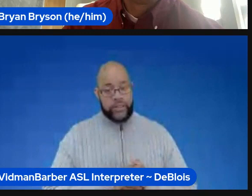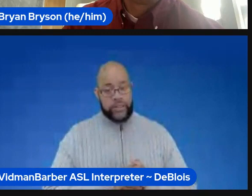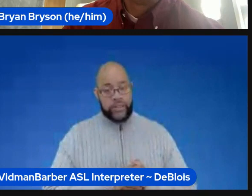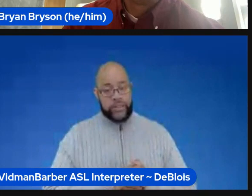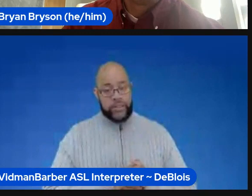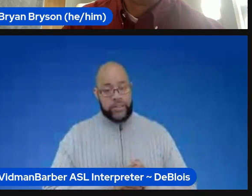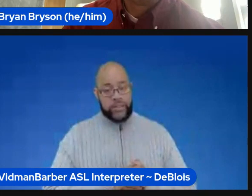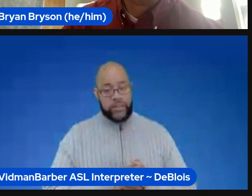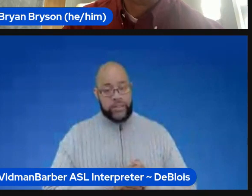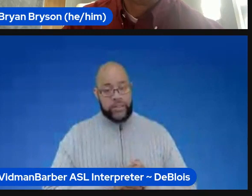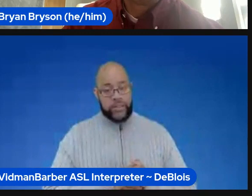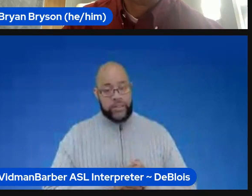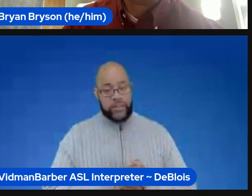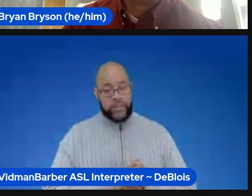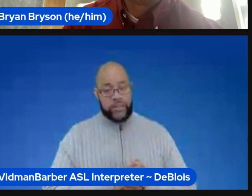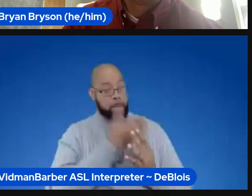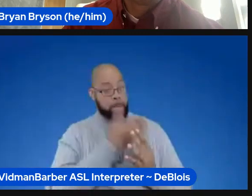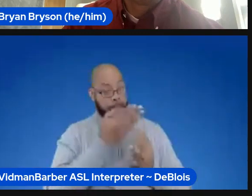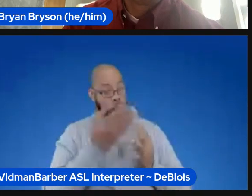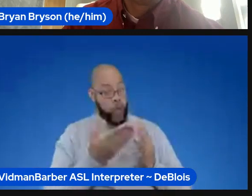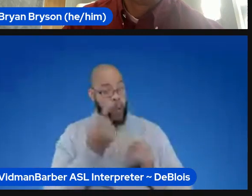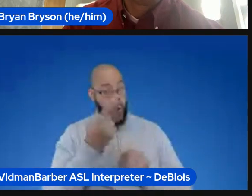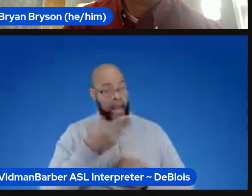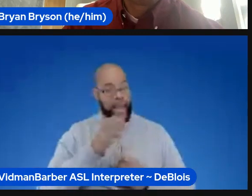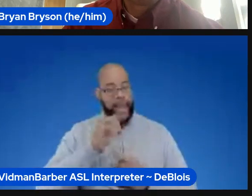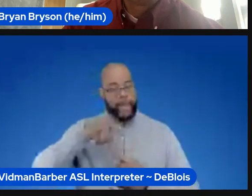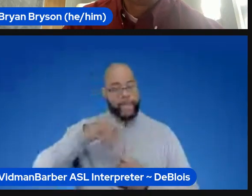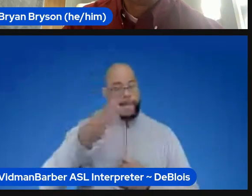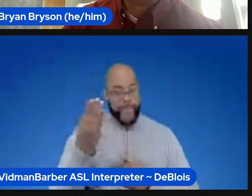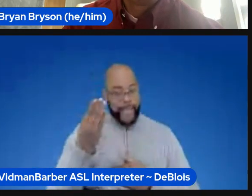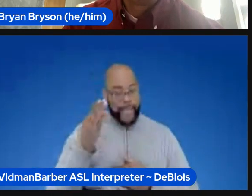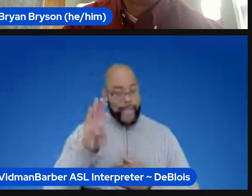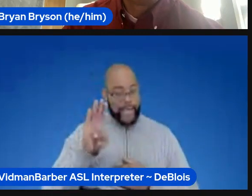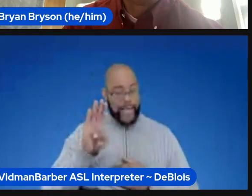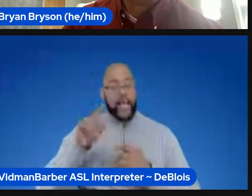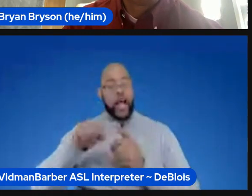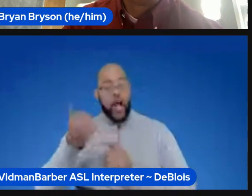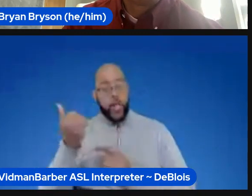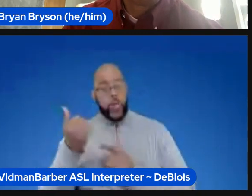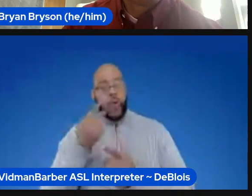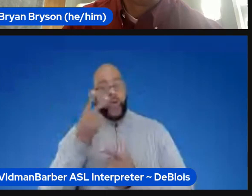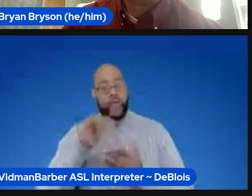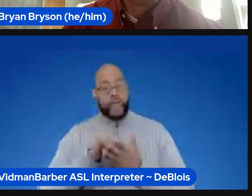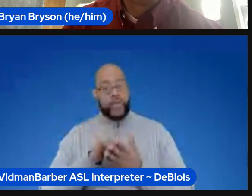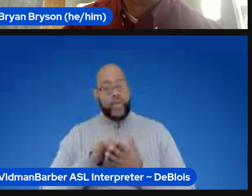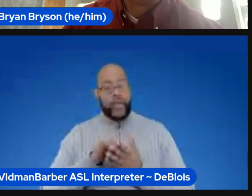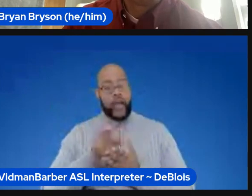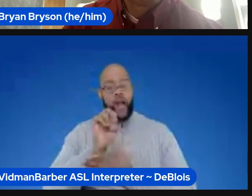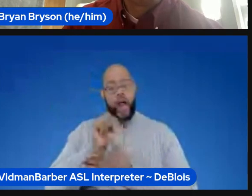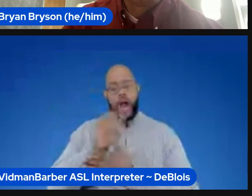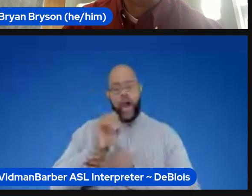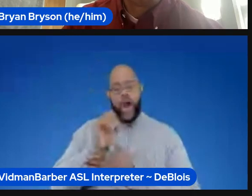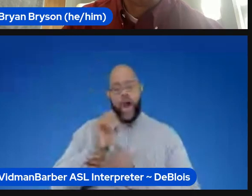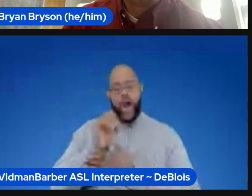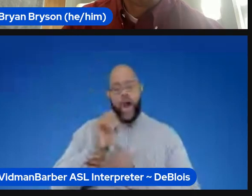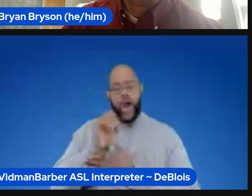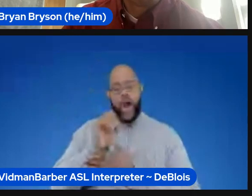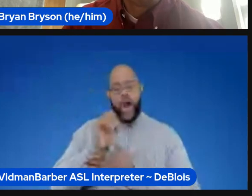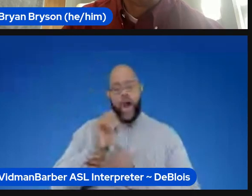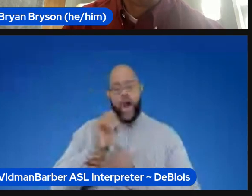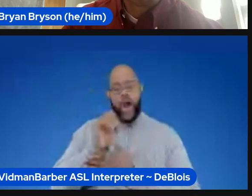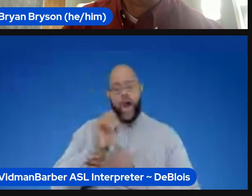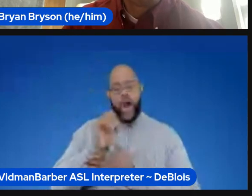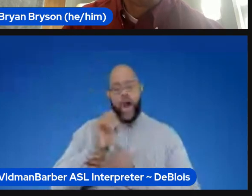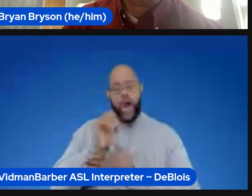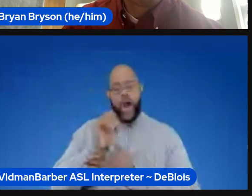in my portfolio. One is hepatitis B, and the other one is looking at oncology as well, so different cancers as well. And